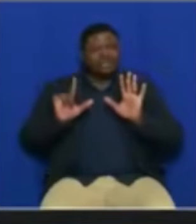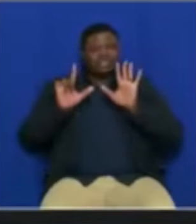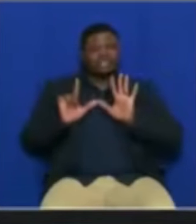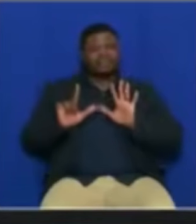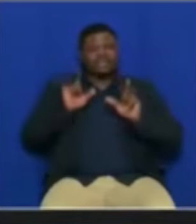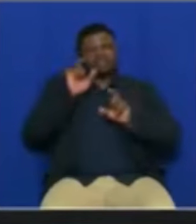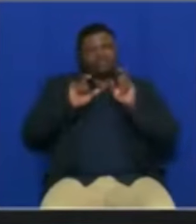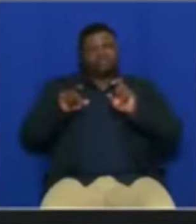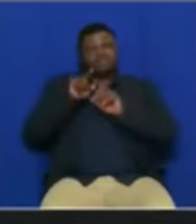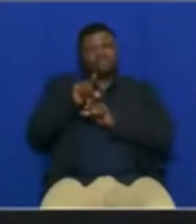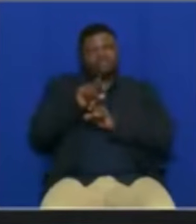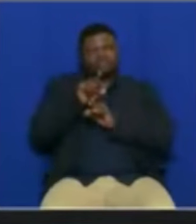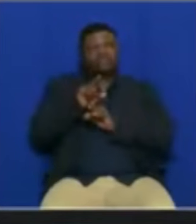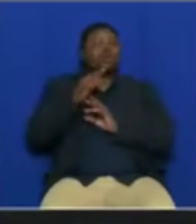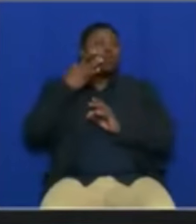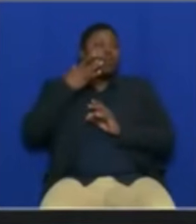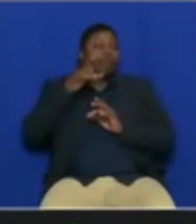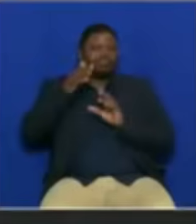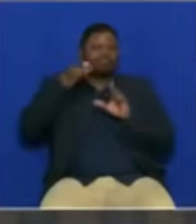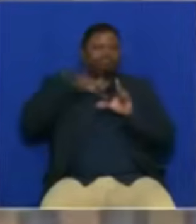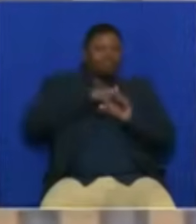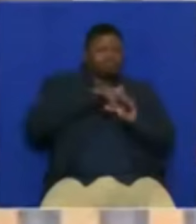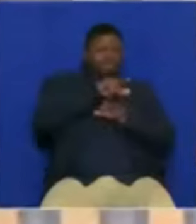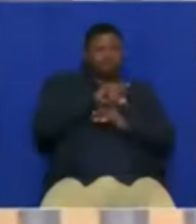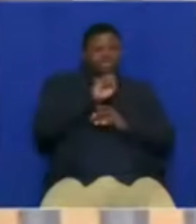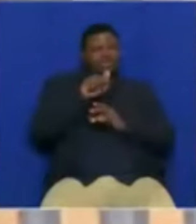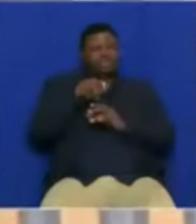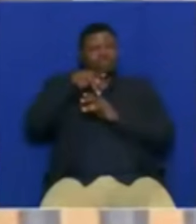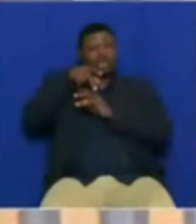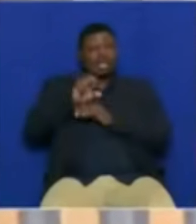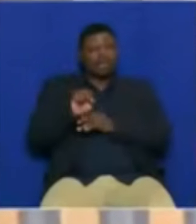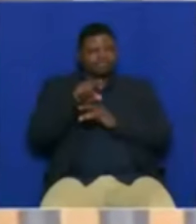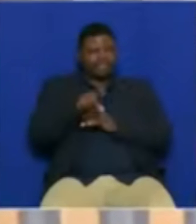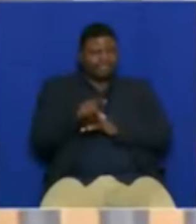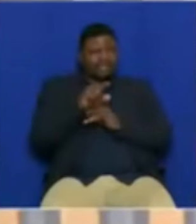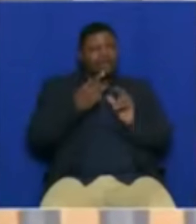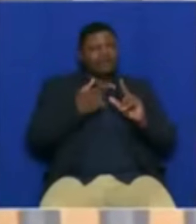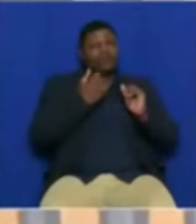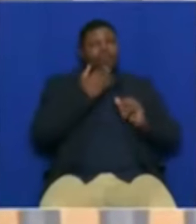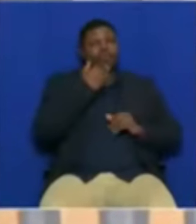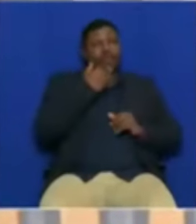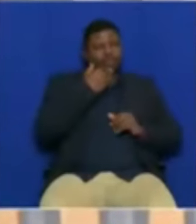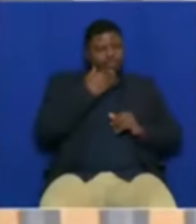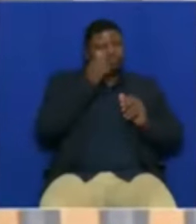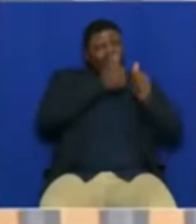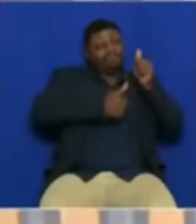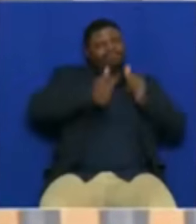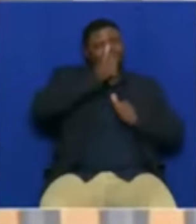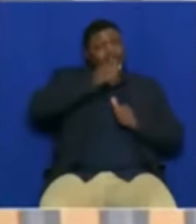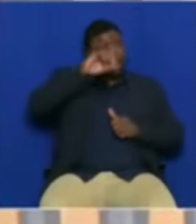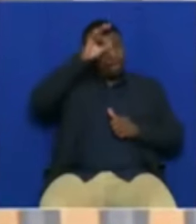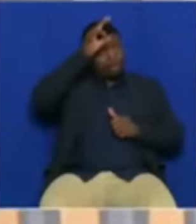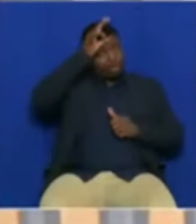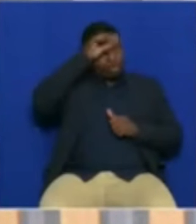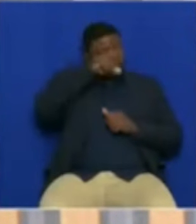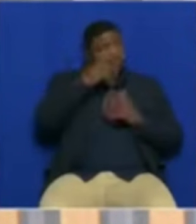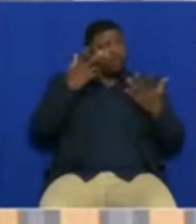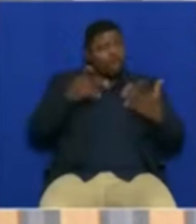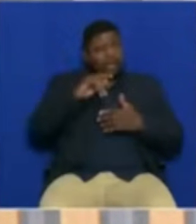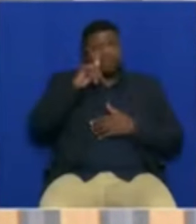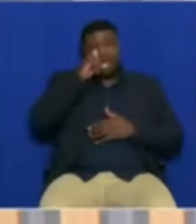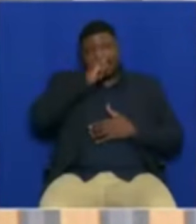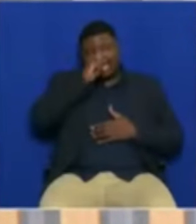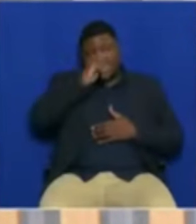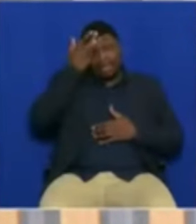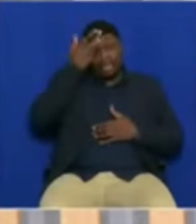From Brigadier, that's Kumalo. You say from Brigadier to Major General, and when he becomes Lieutenant General. You do the